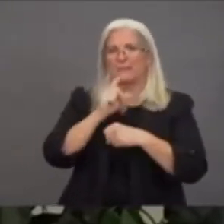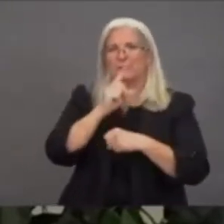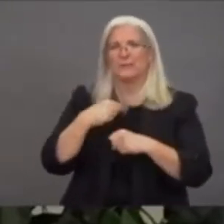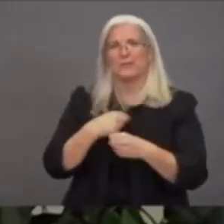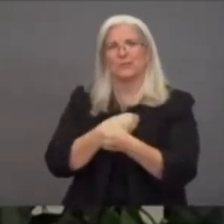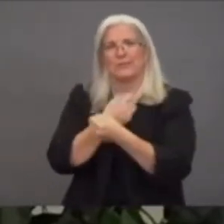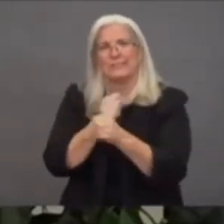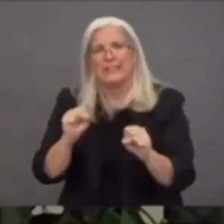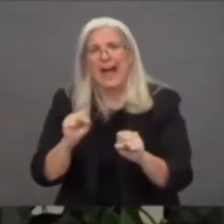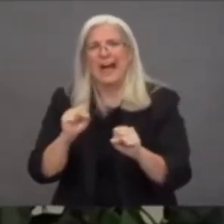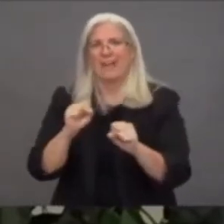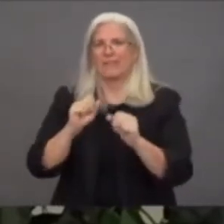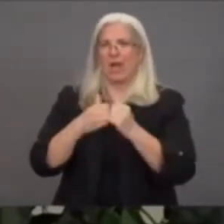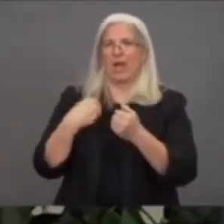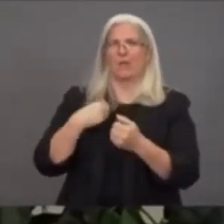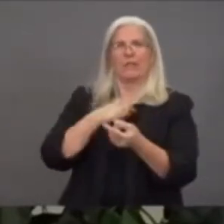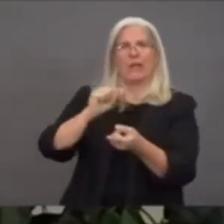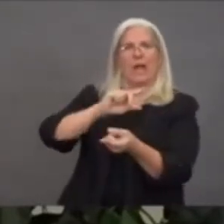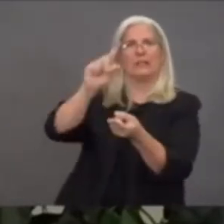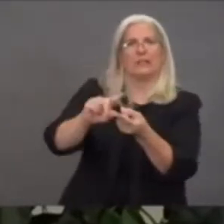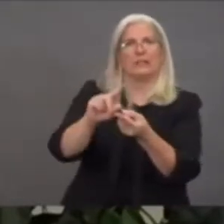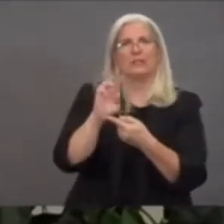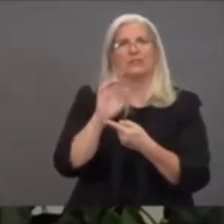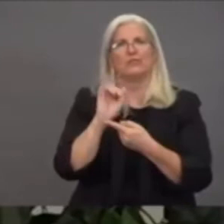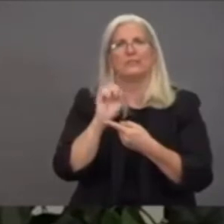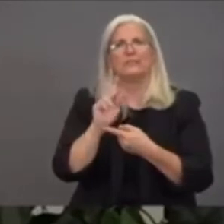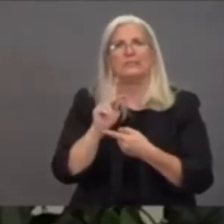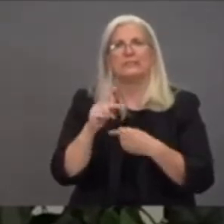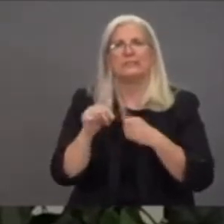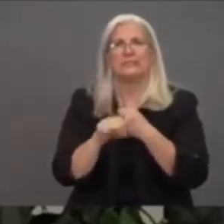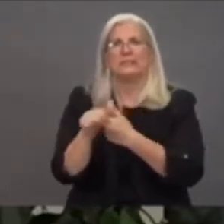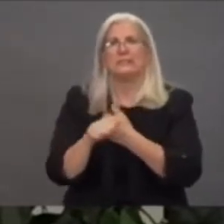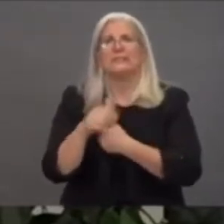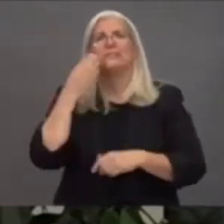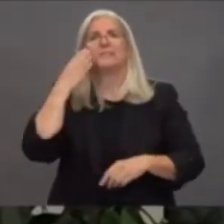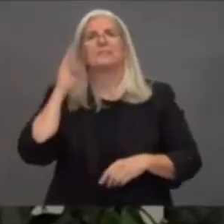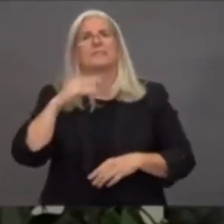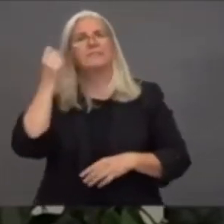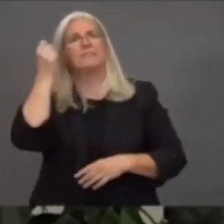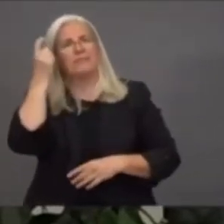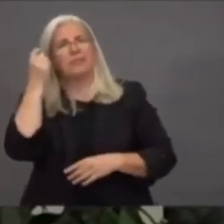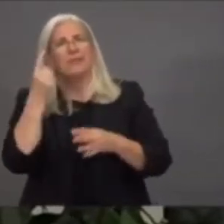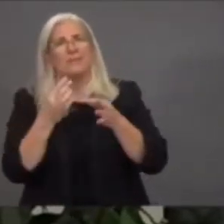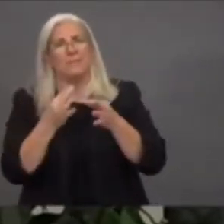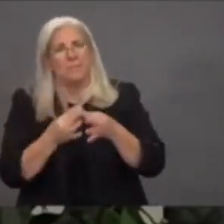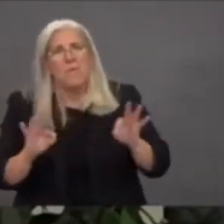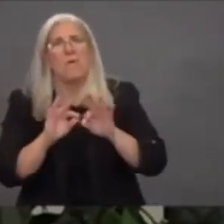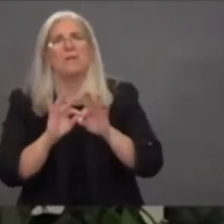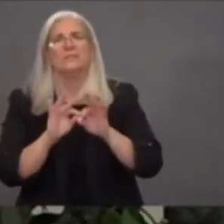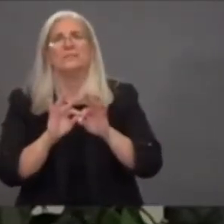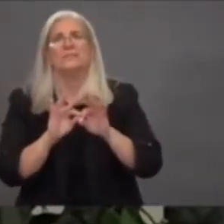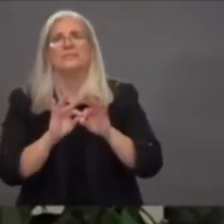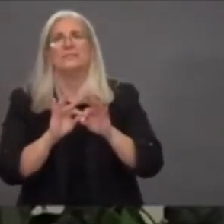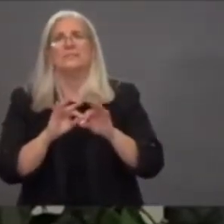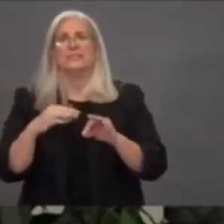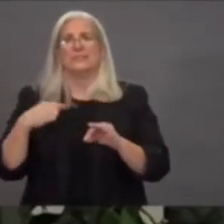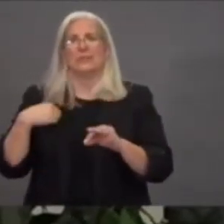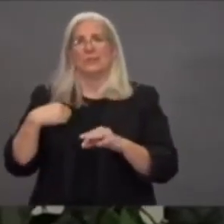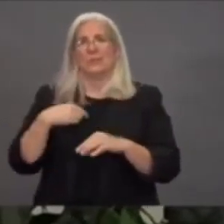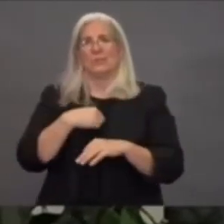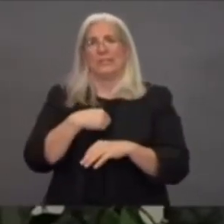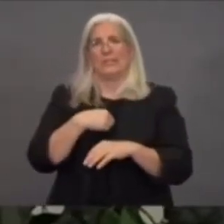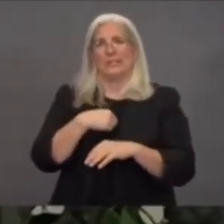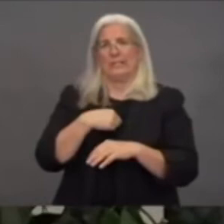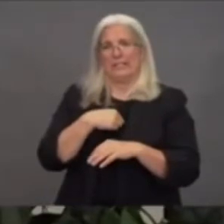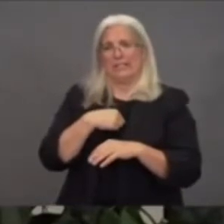the important thing to understand about these safety measures is that no single one of them works 100%, but when you